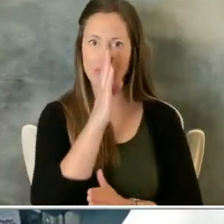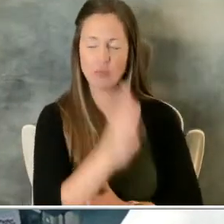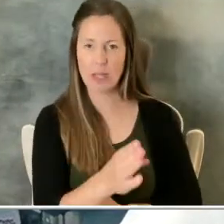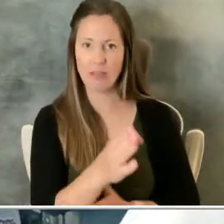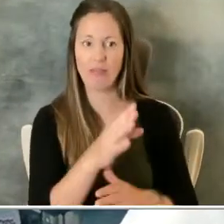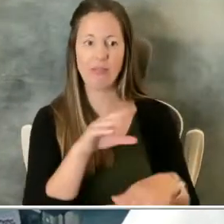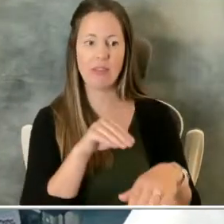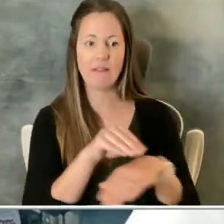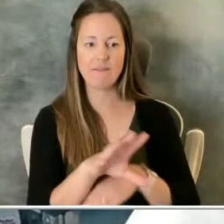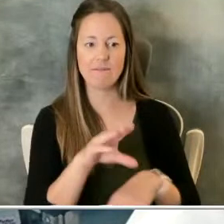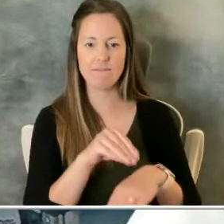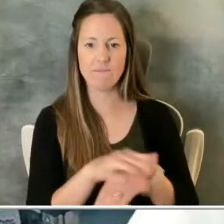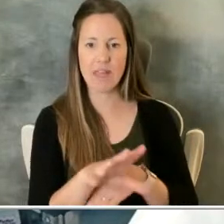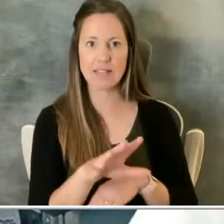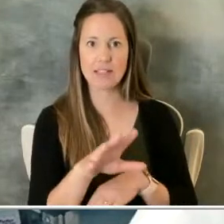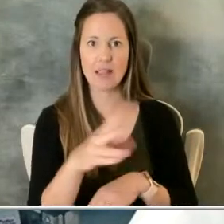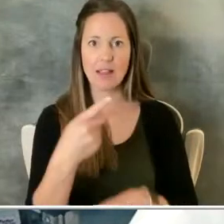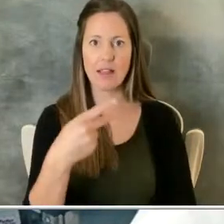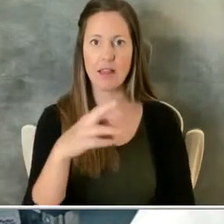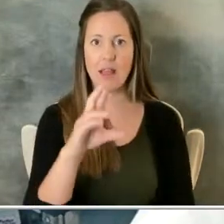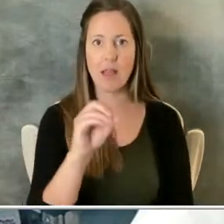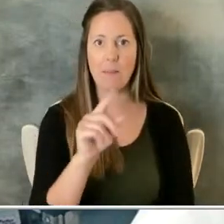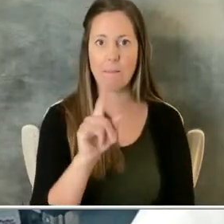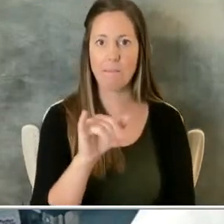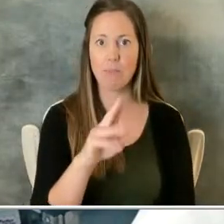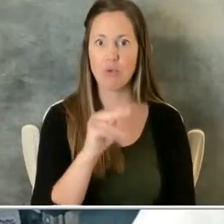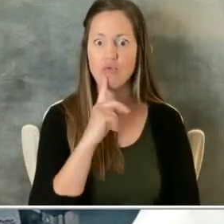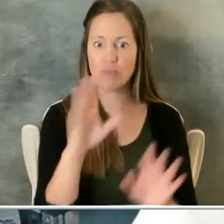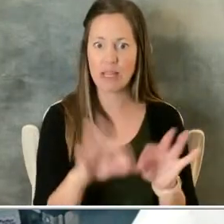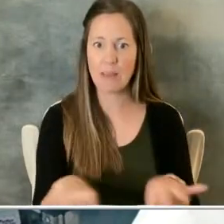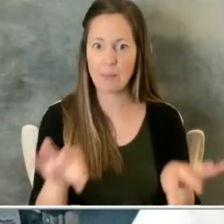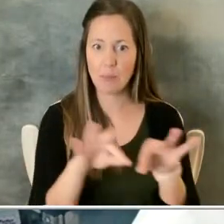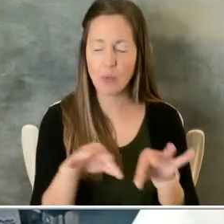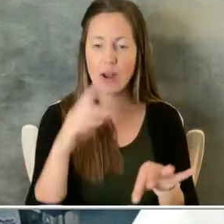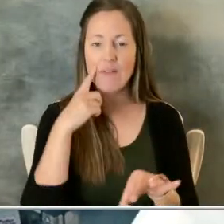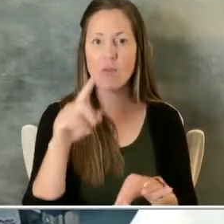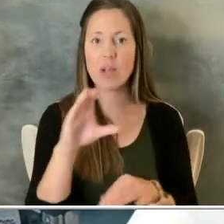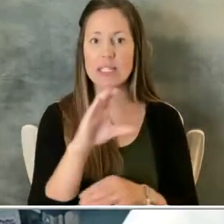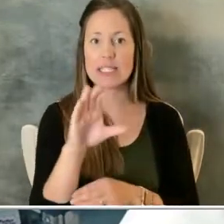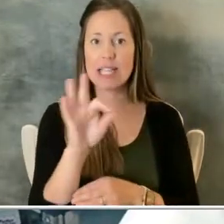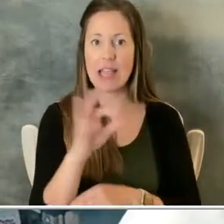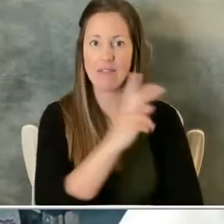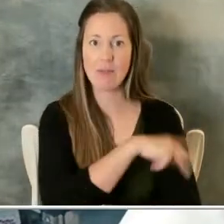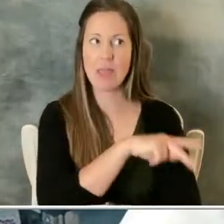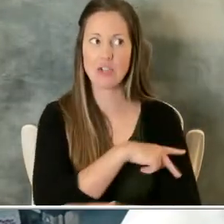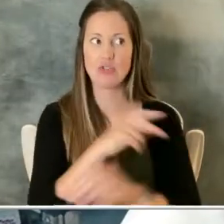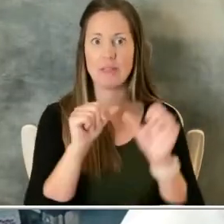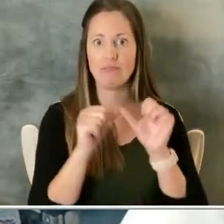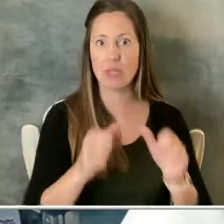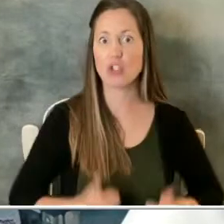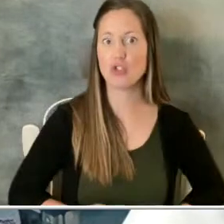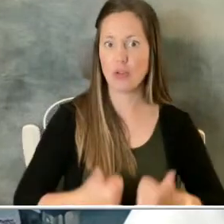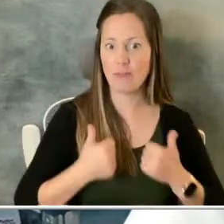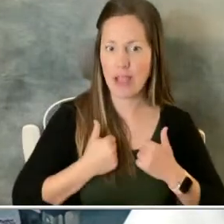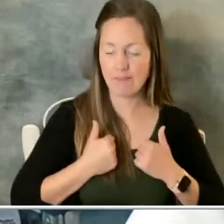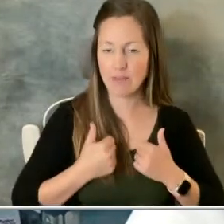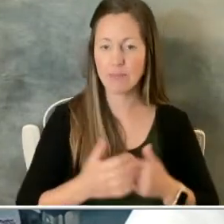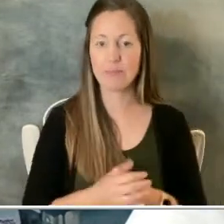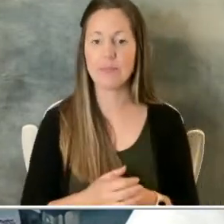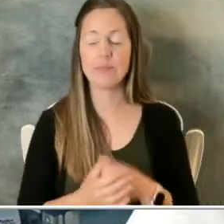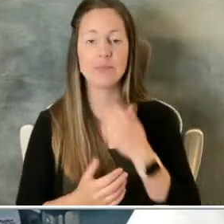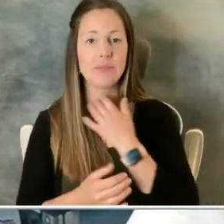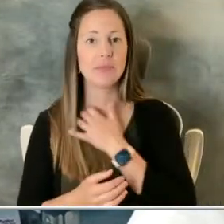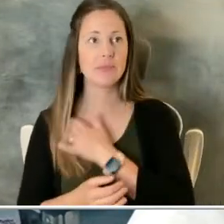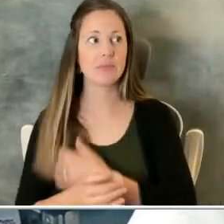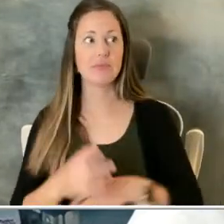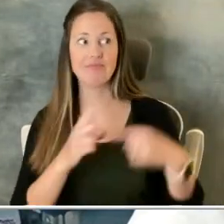the protein that is important to having CF patients survive. Historically, they had a hard time with